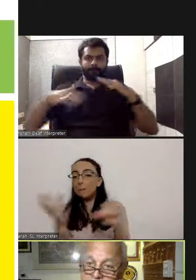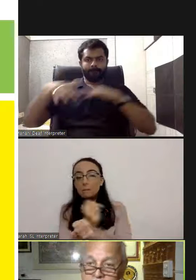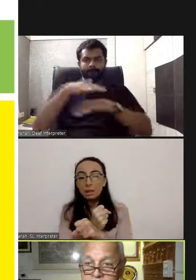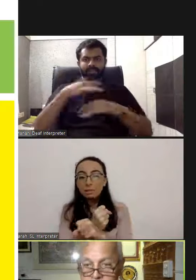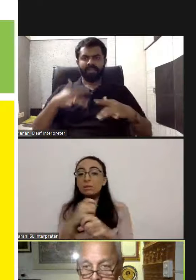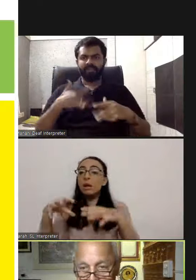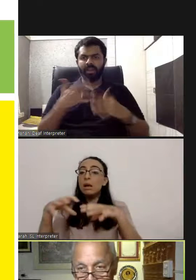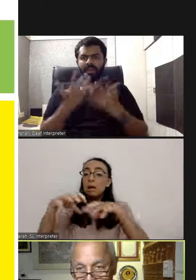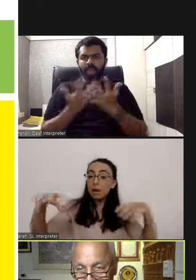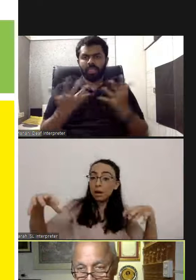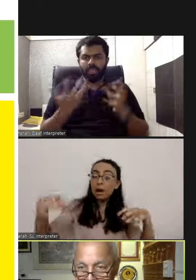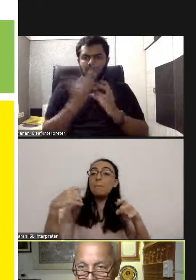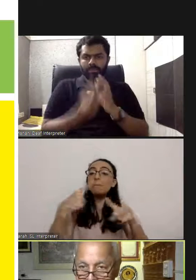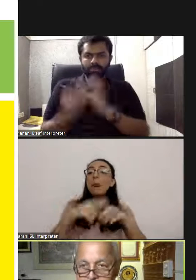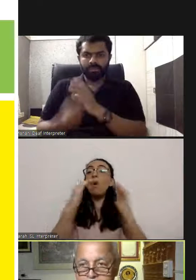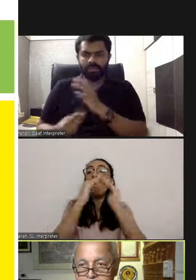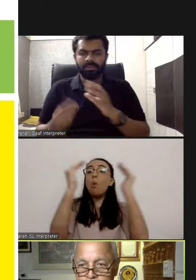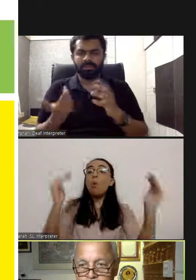also isolated.